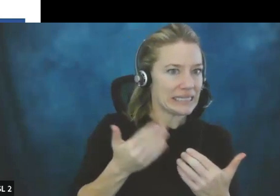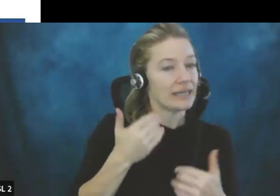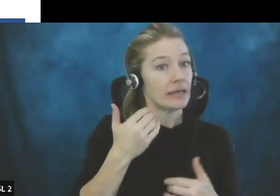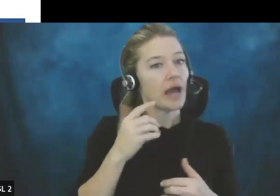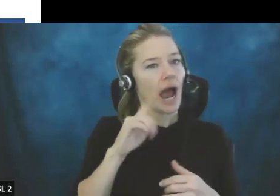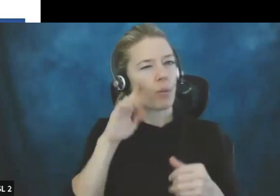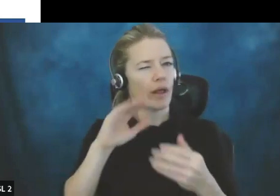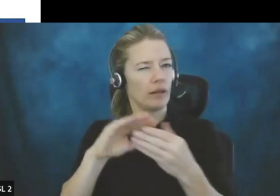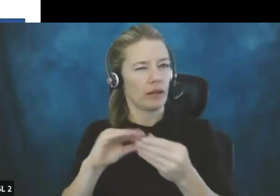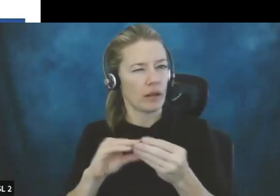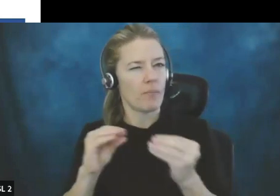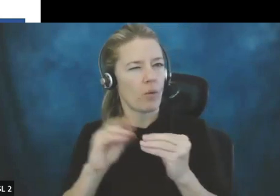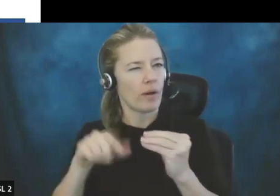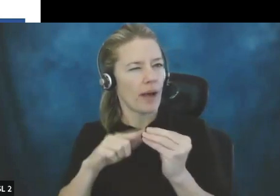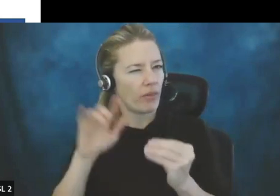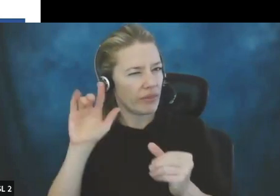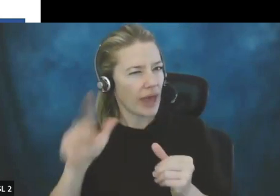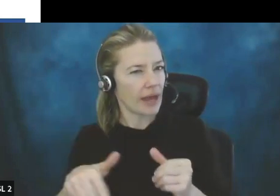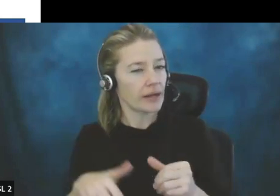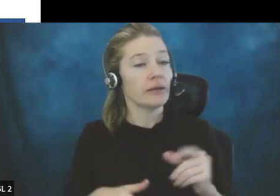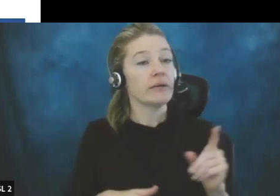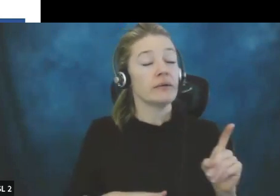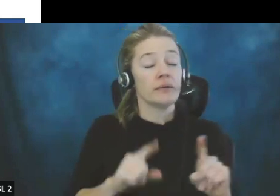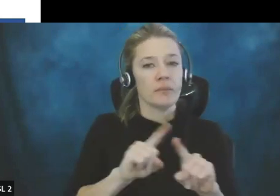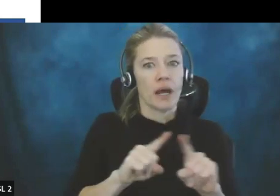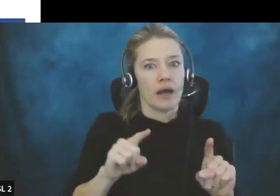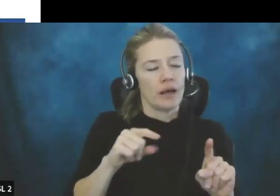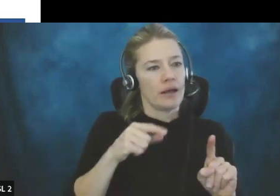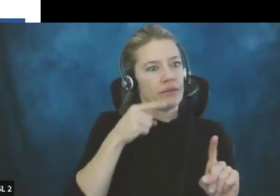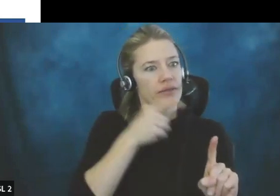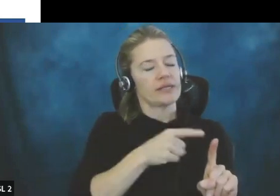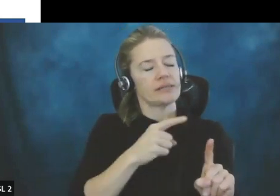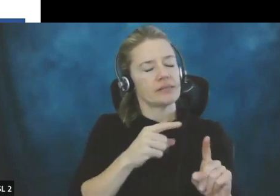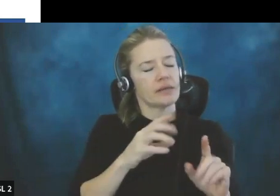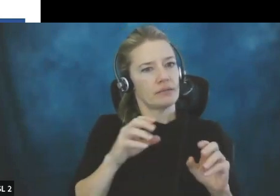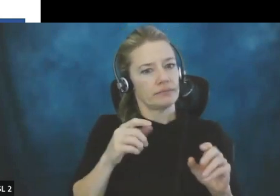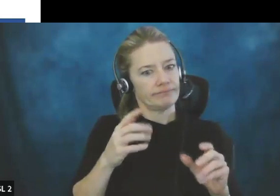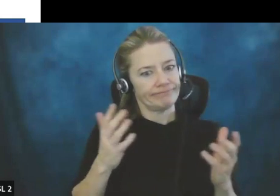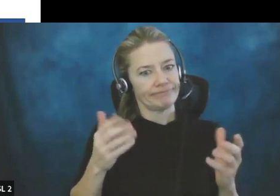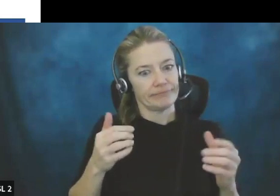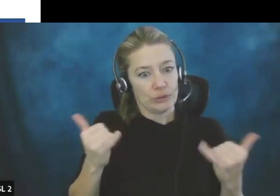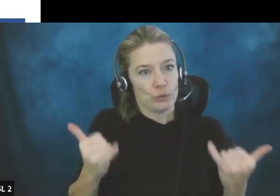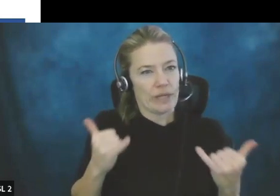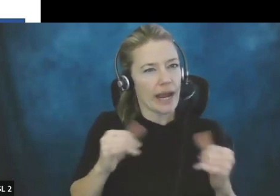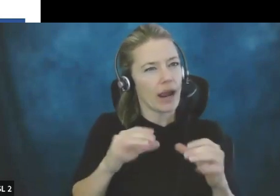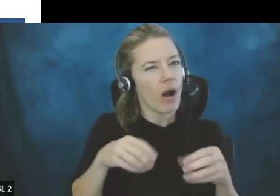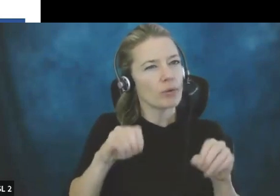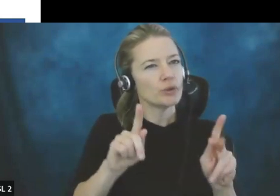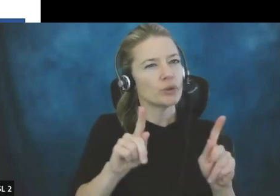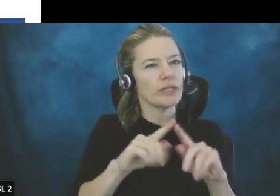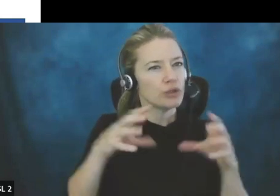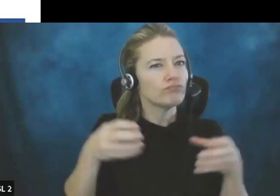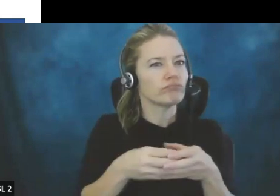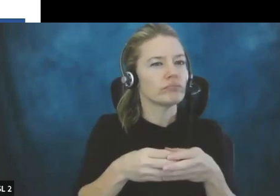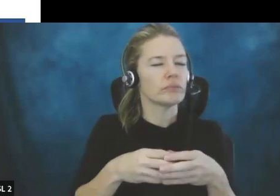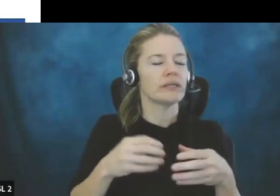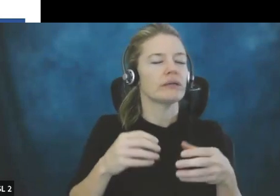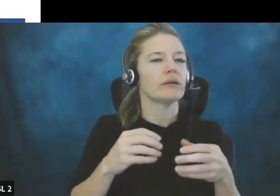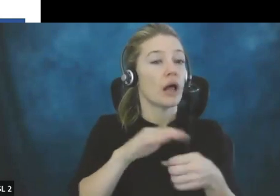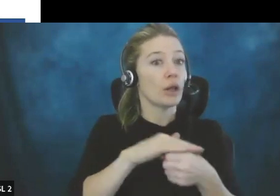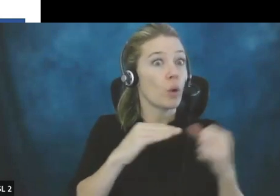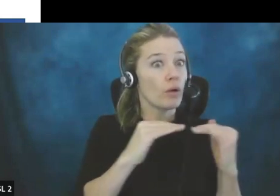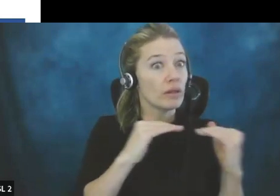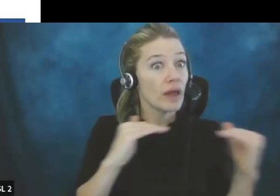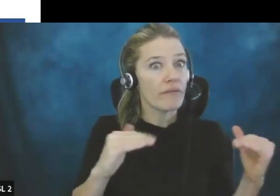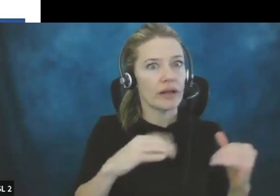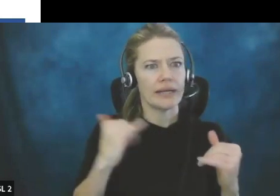with this work, and I'll talk a little bit more about that, but this was really an opportunity to come together at the local level,